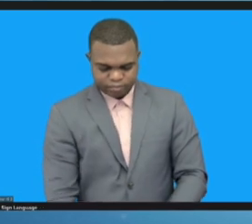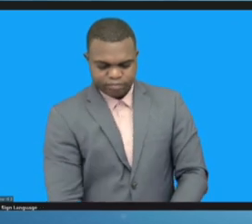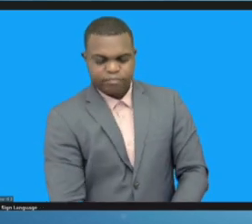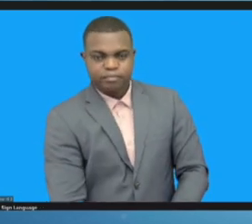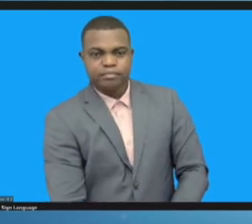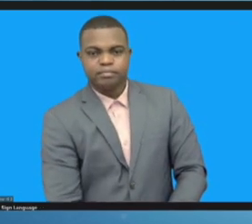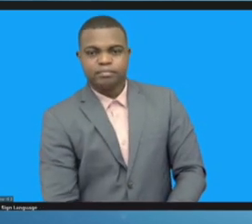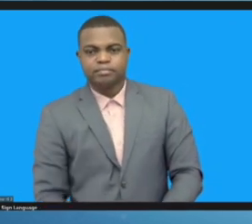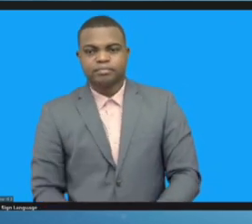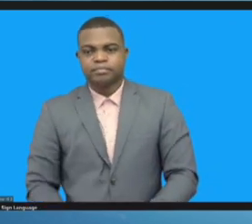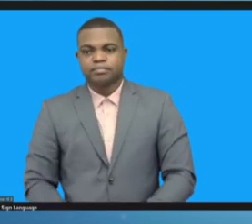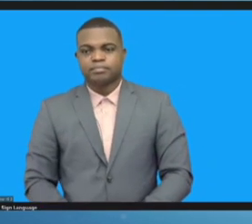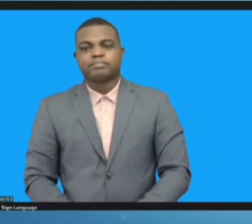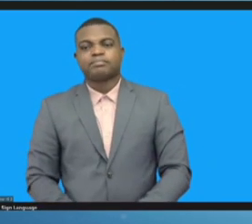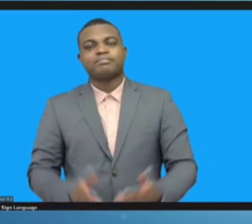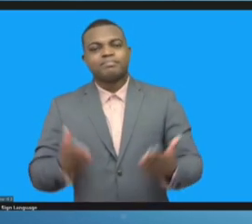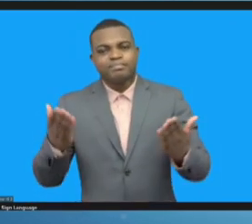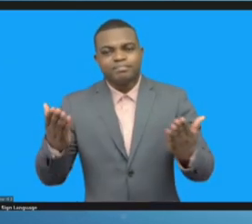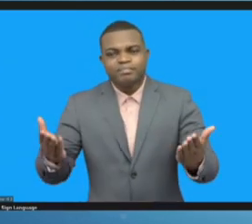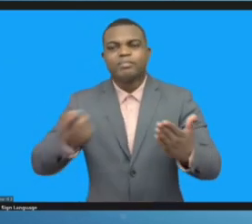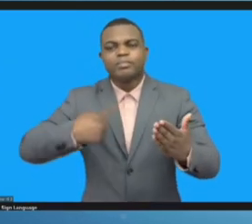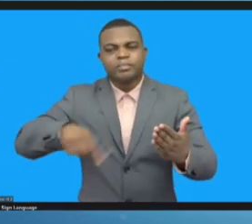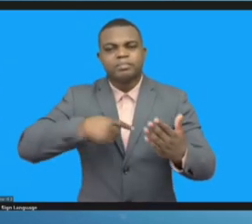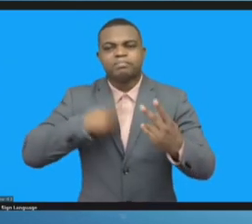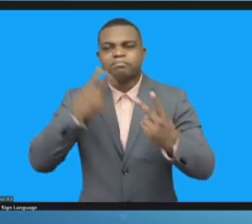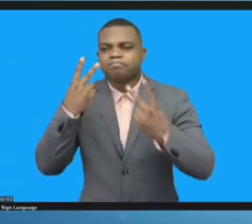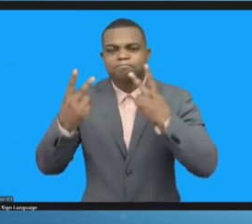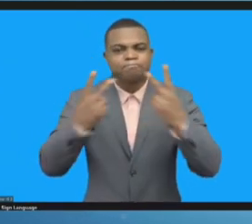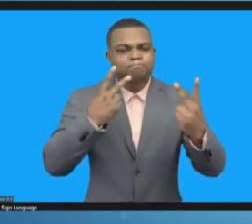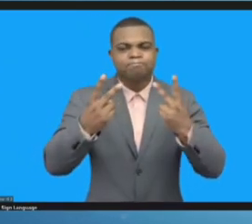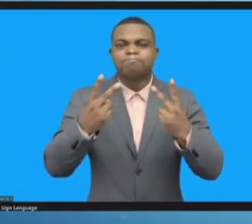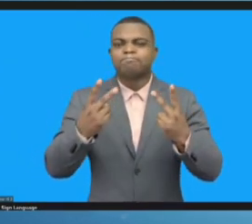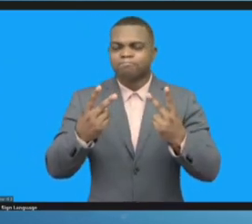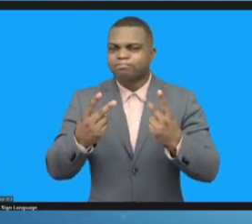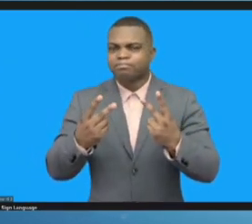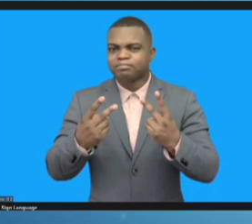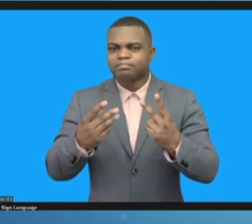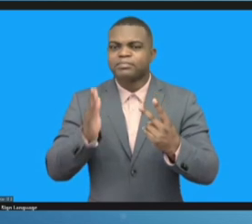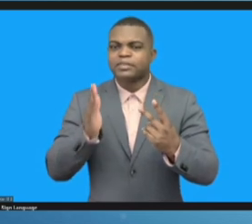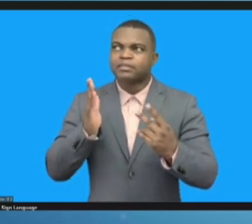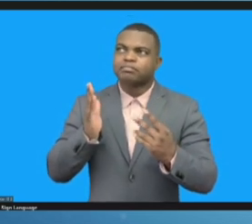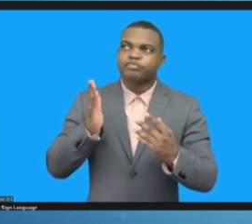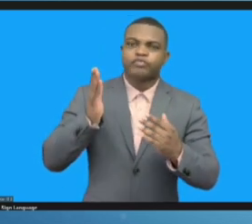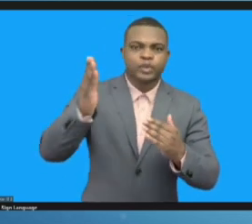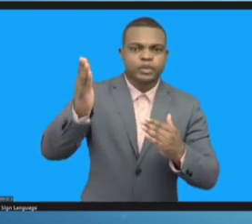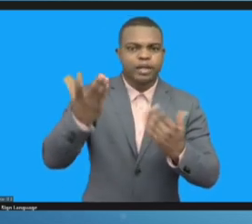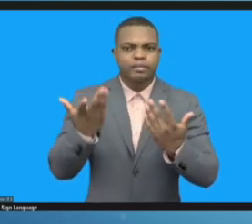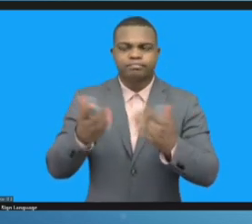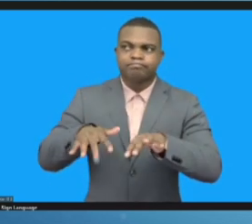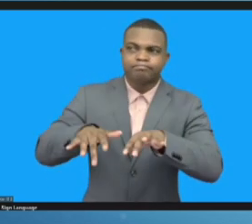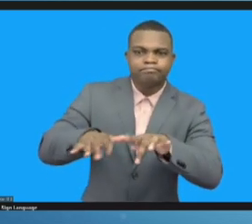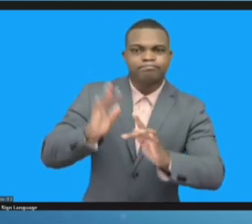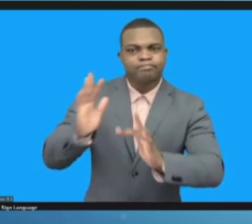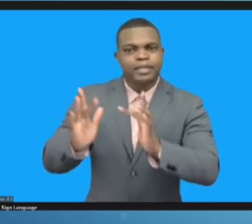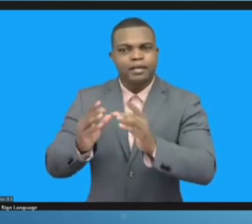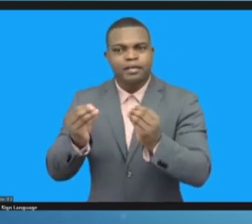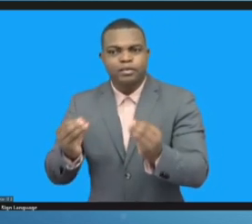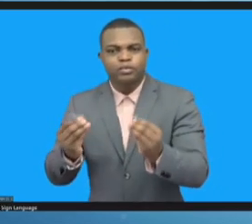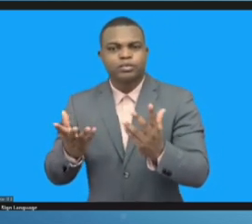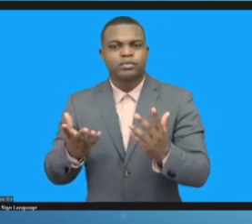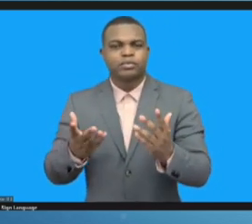digital must be human-centered. That ambition is reflected in your theme, building a resilient internet for a shared, sustainable, and